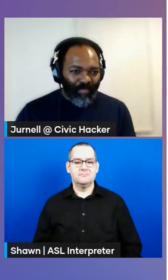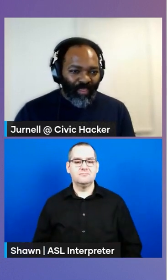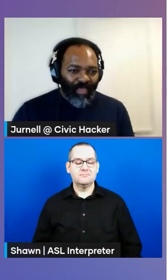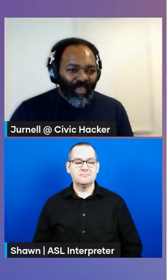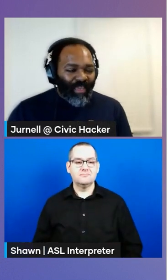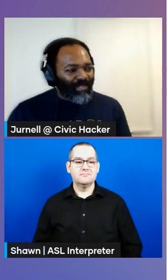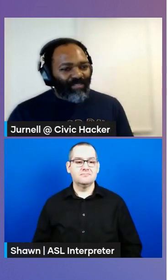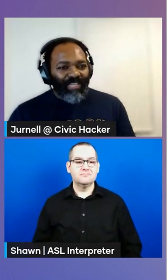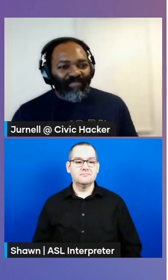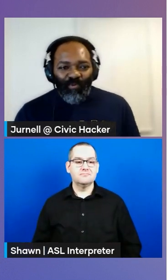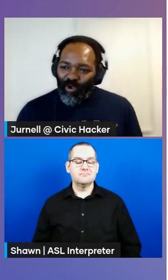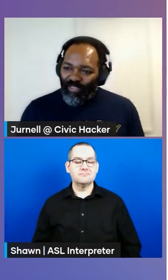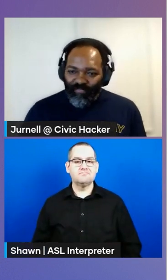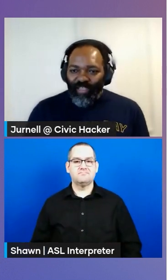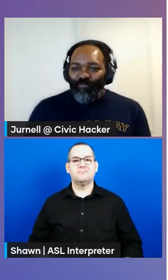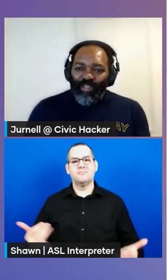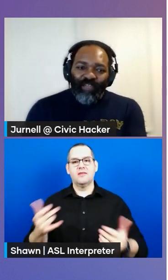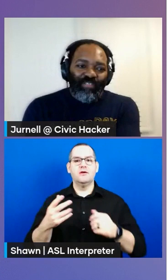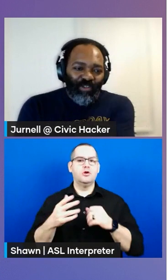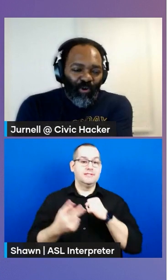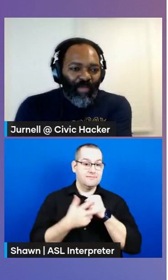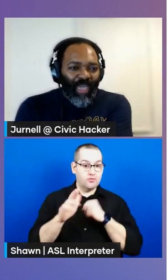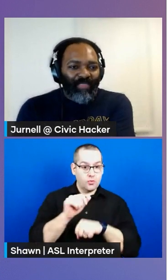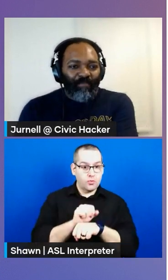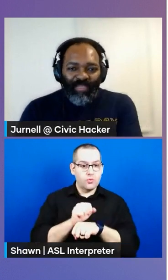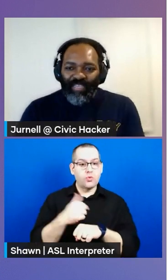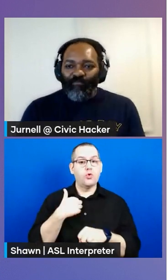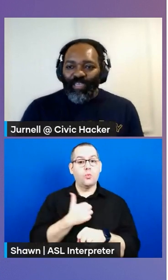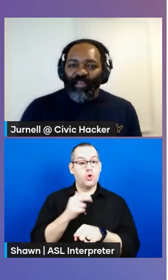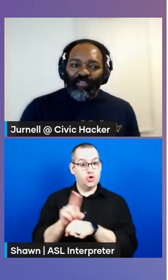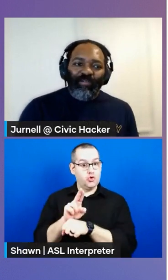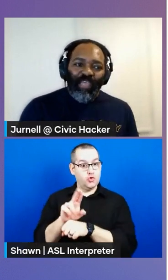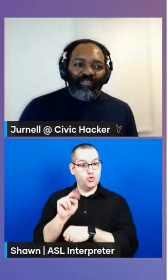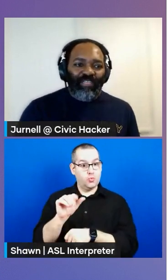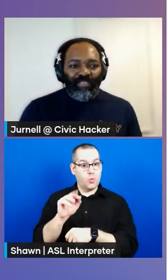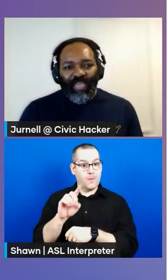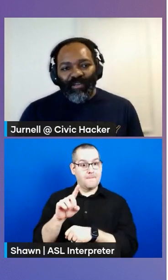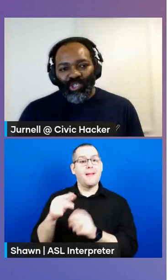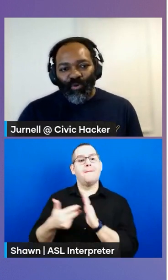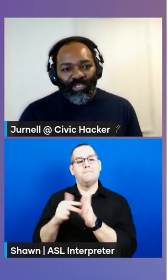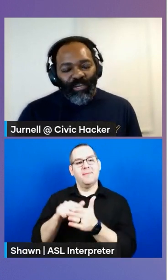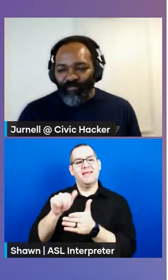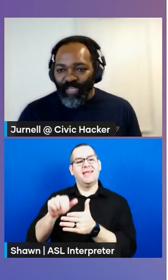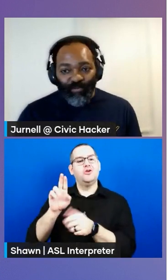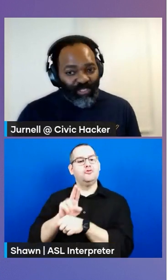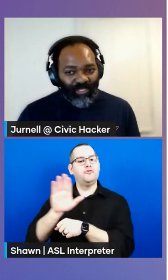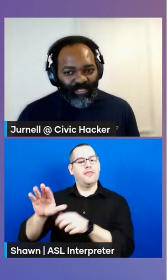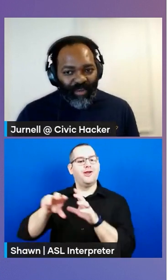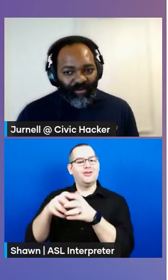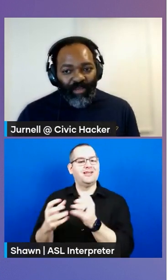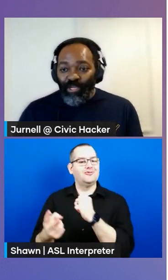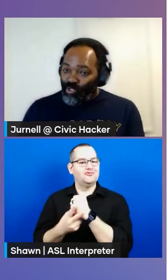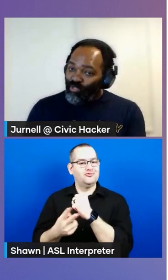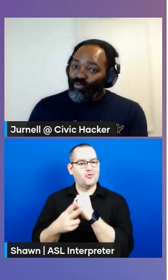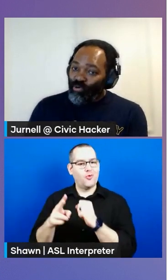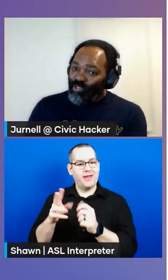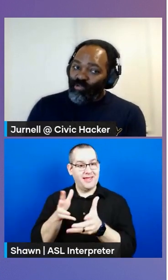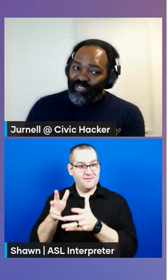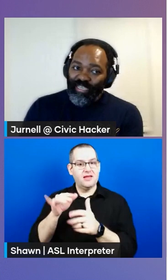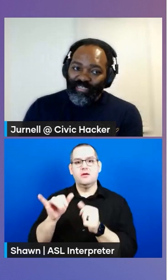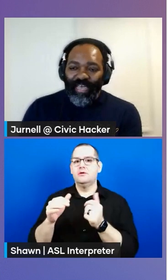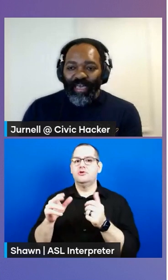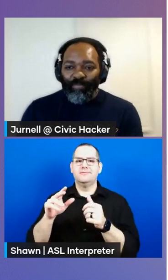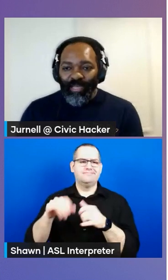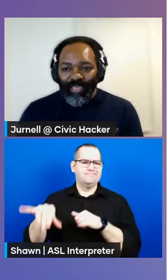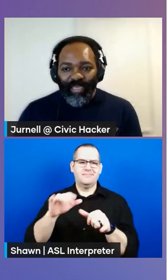Okay. In terms of saving your work, given that we're leveraging Nomad, that means that we can also leverage the container storage interface, which is a standard. So you can pull